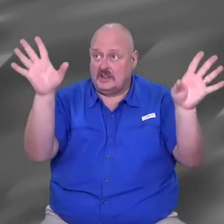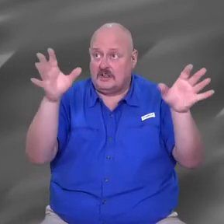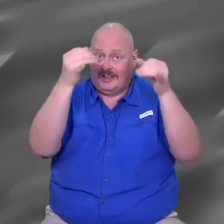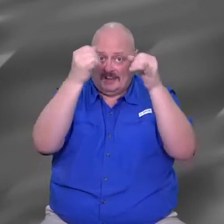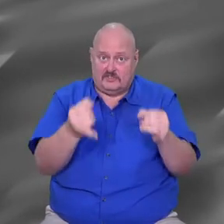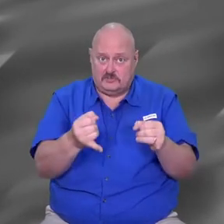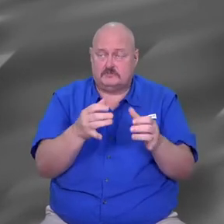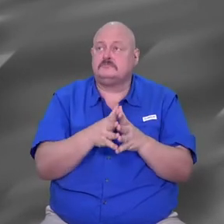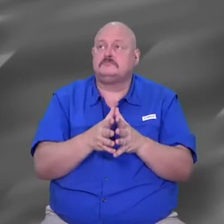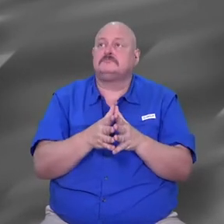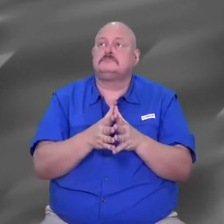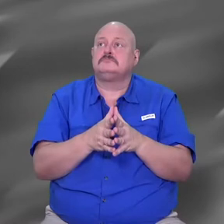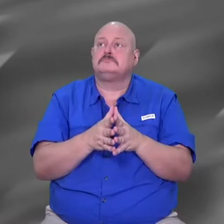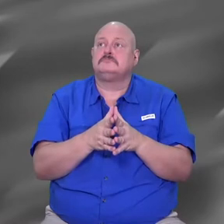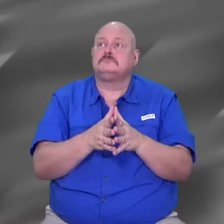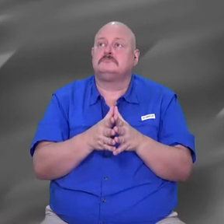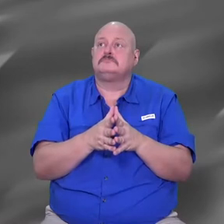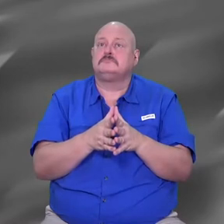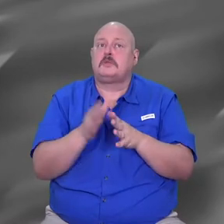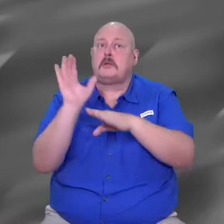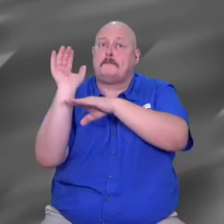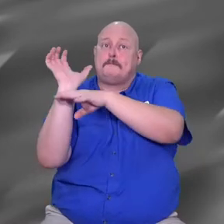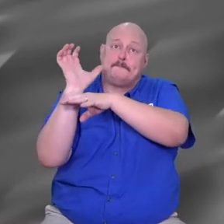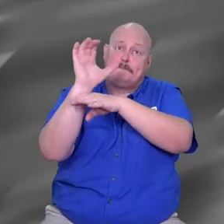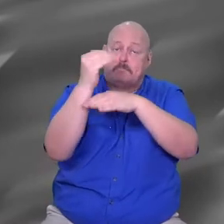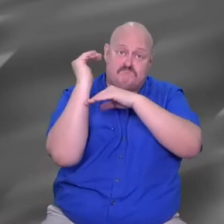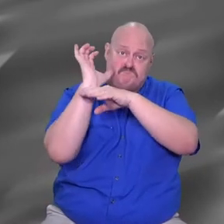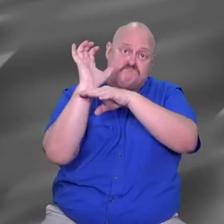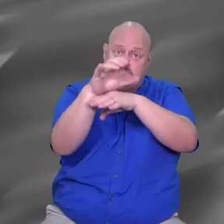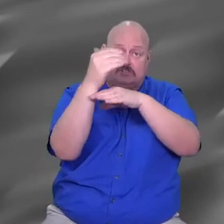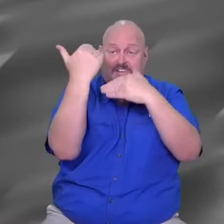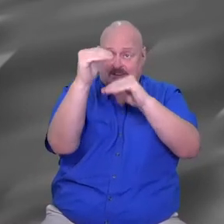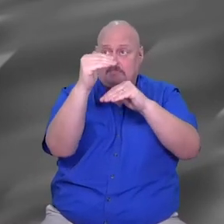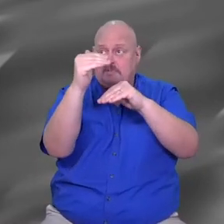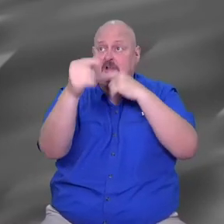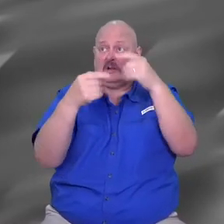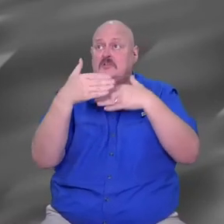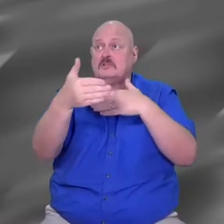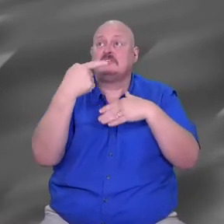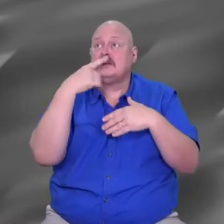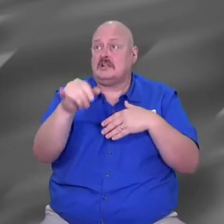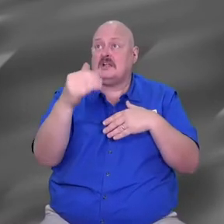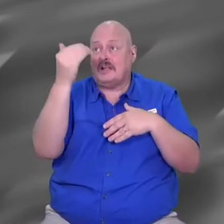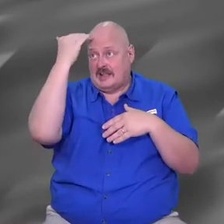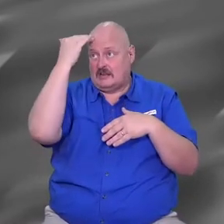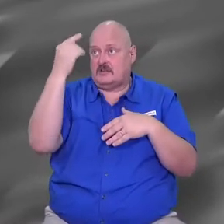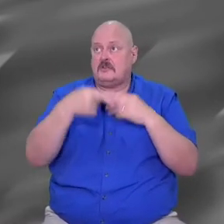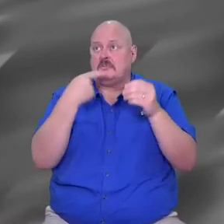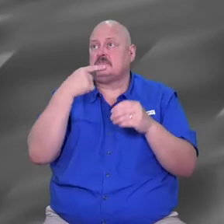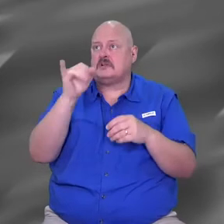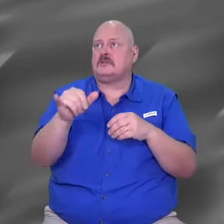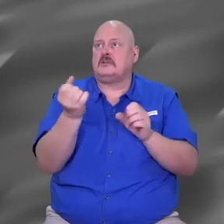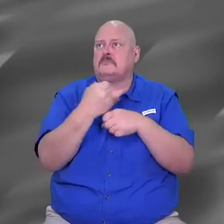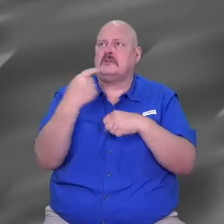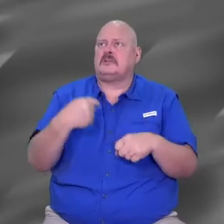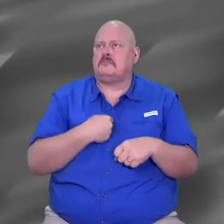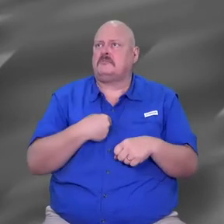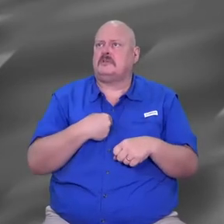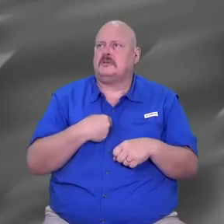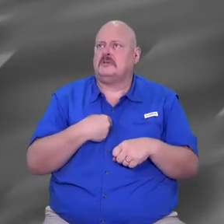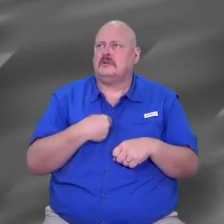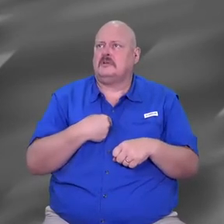individual. In other words, pushes the limits. I'm going to go ahead and say this, and I know what I'm about to say makes me